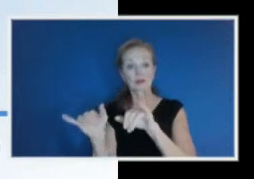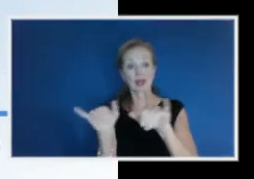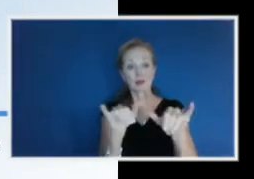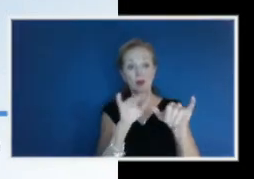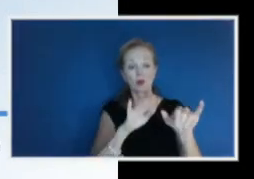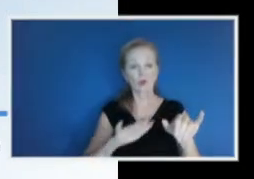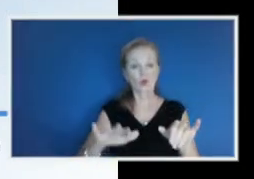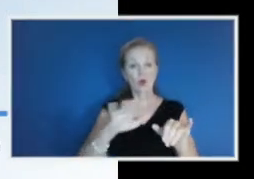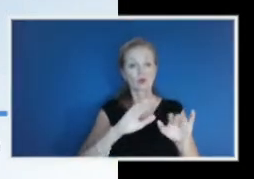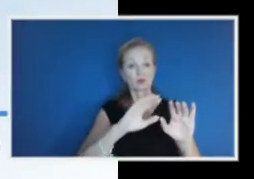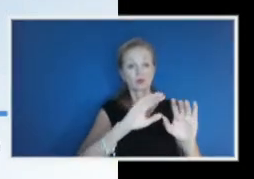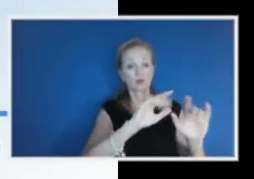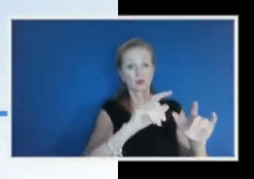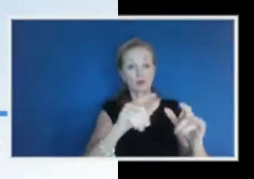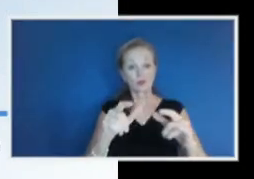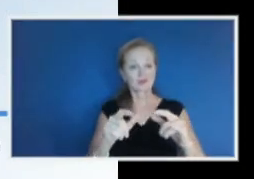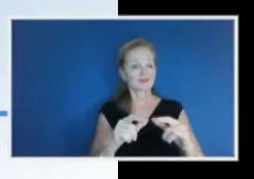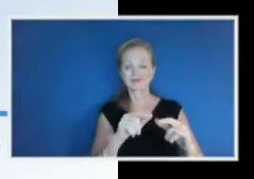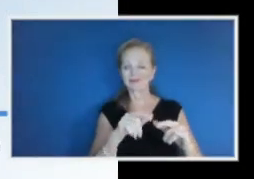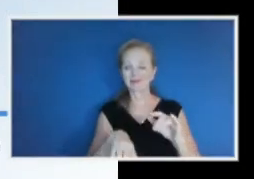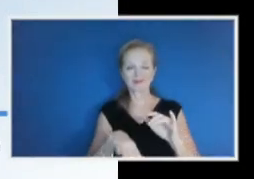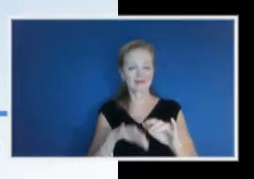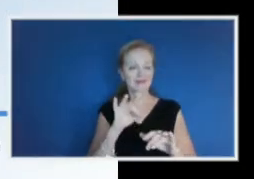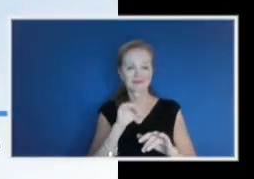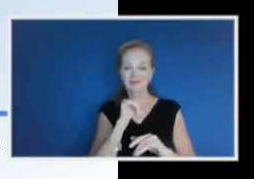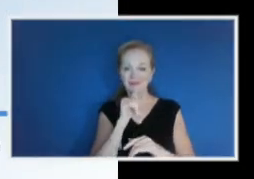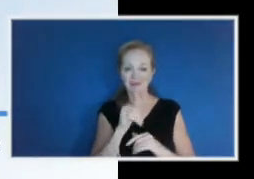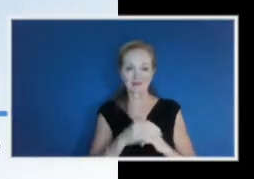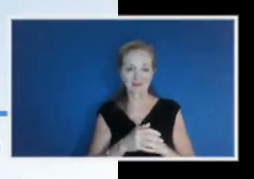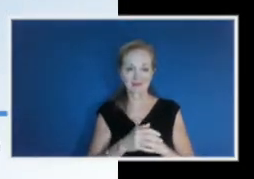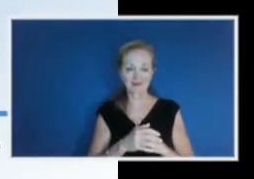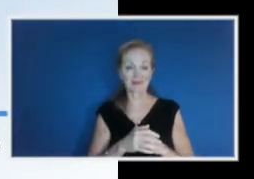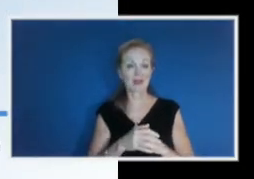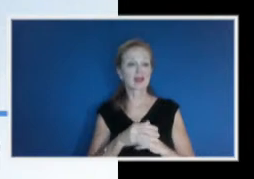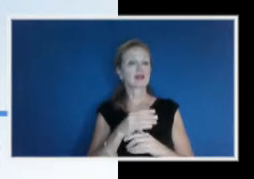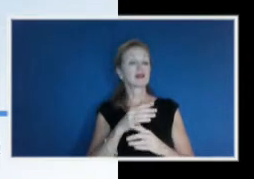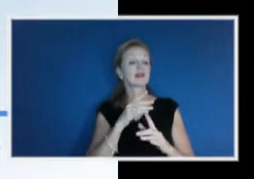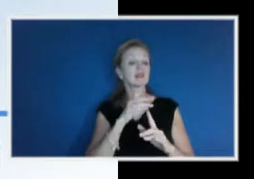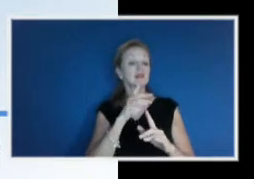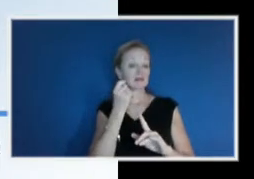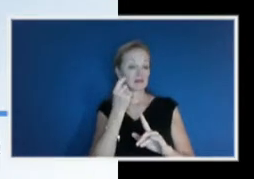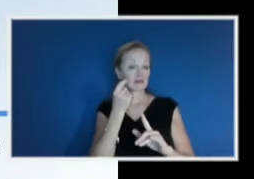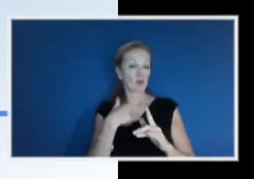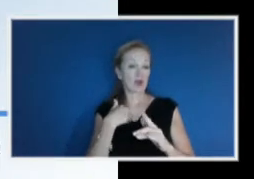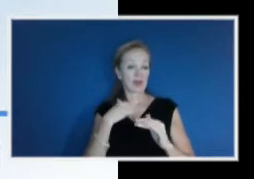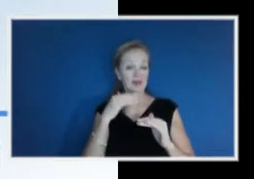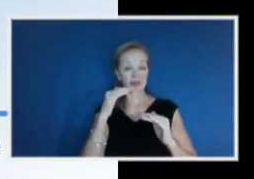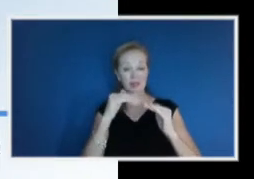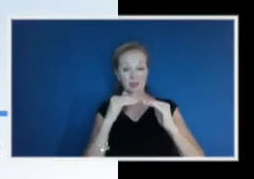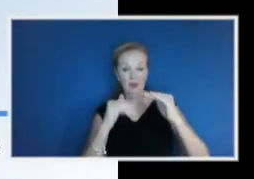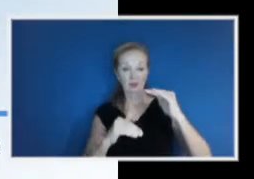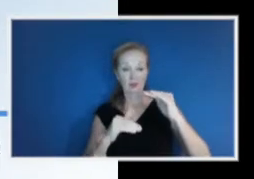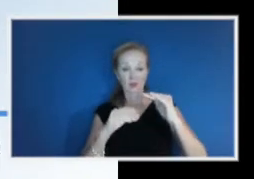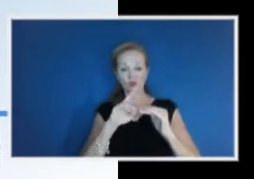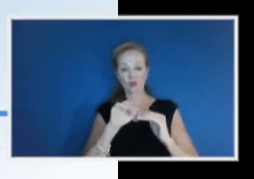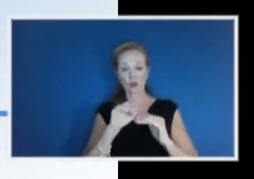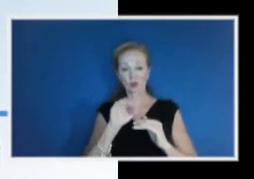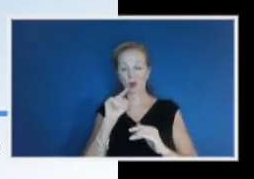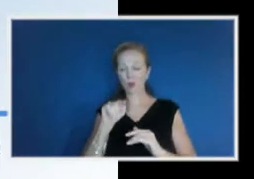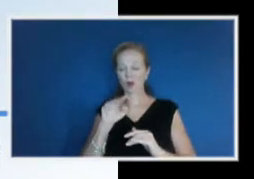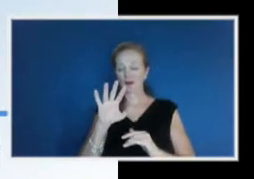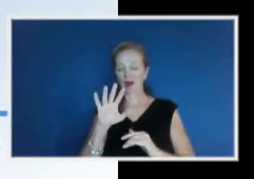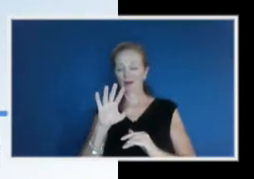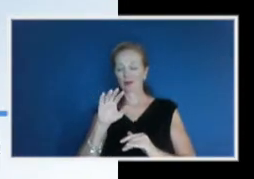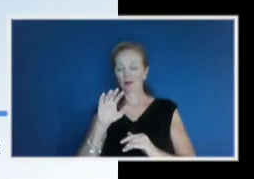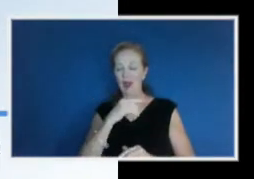we found. That, in fact, we had disparity ratios that range from 0.5 for Asian firms, which